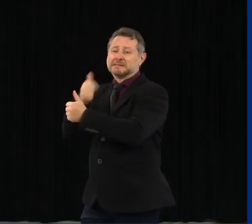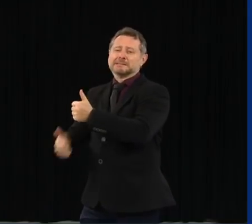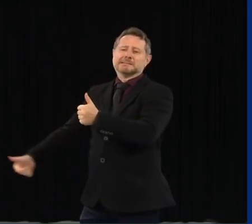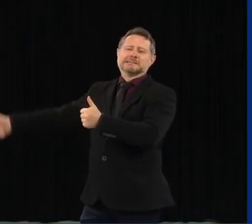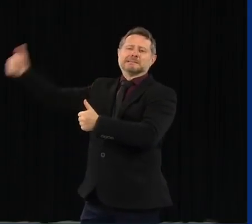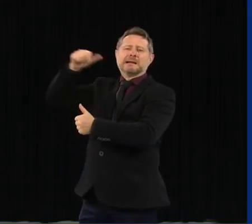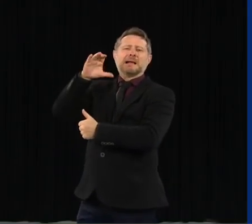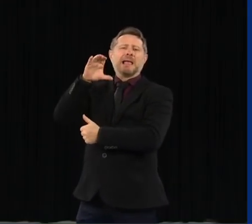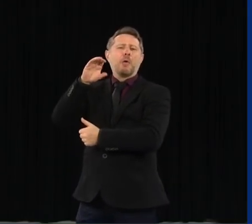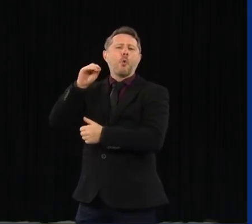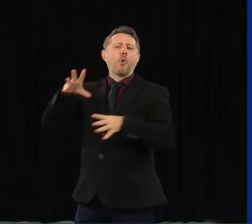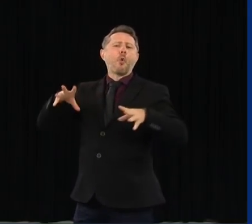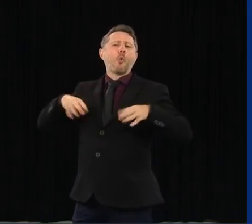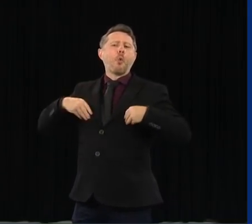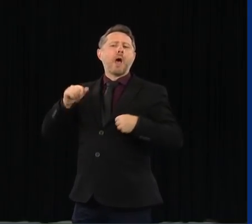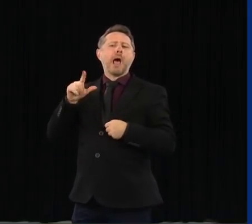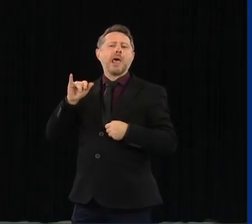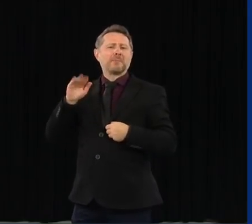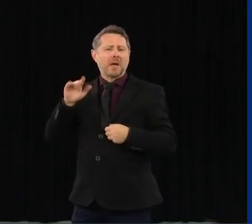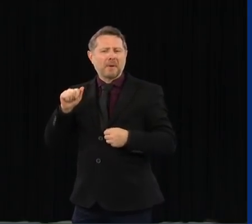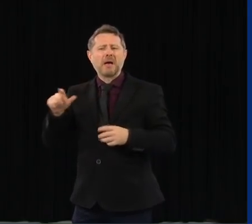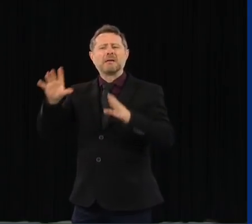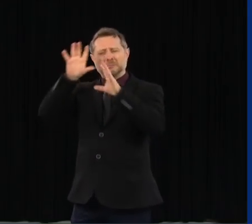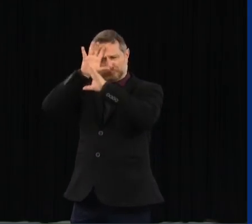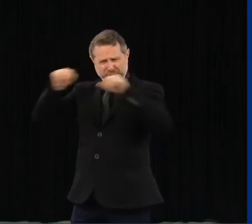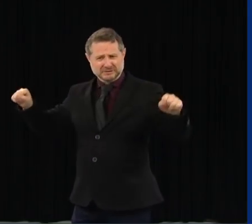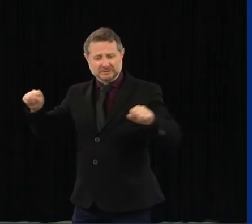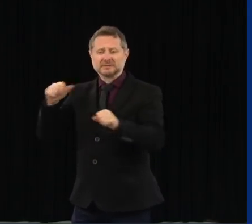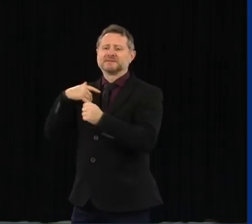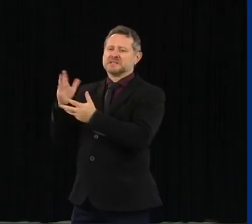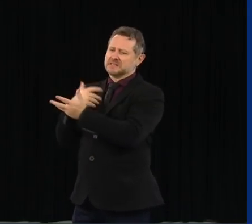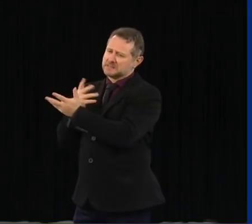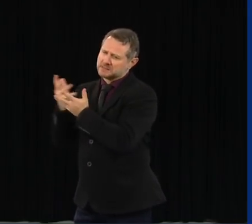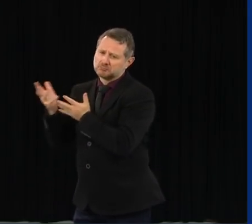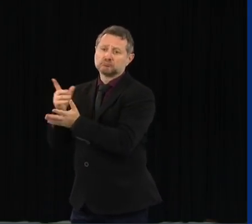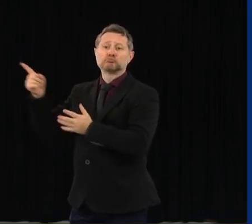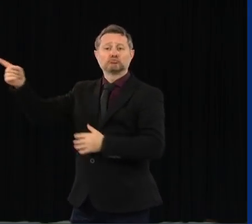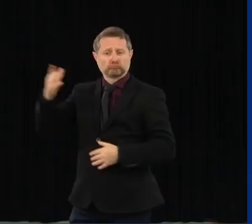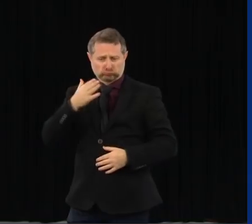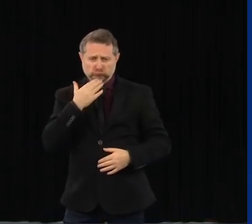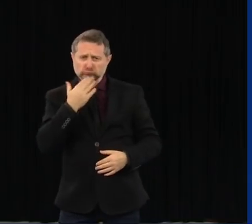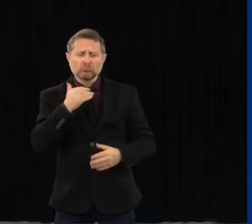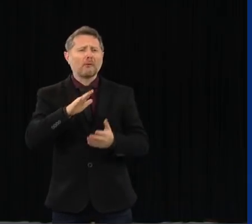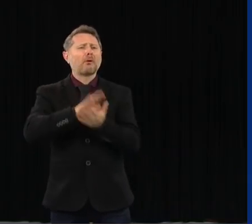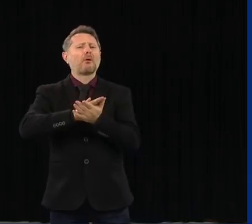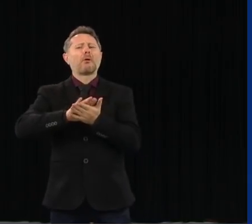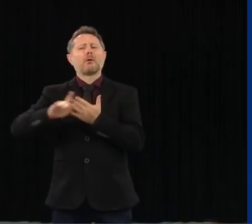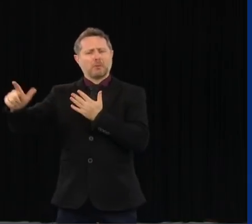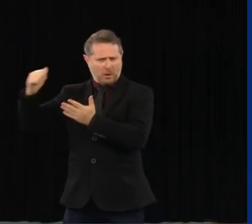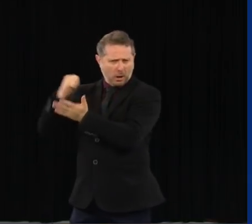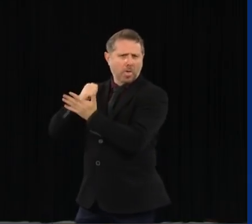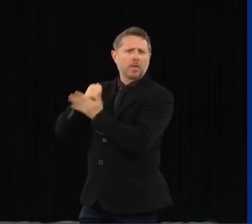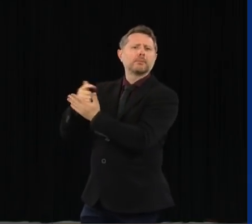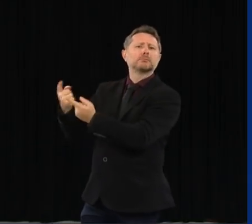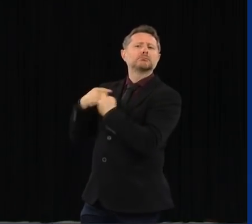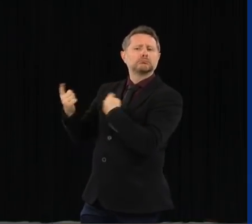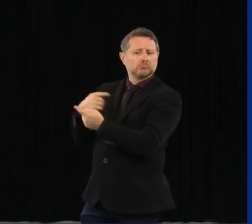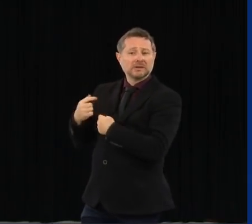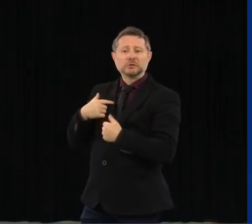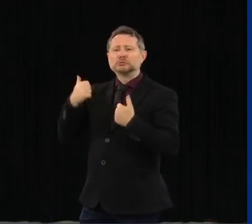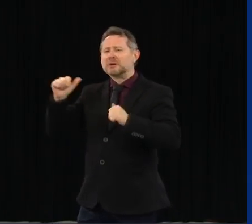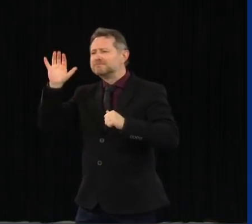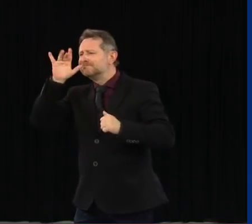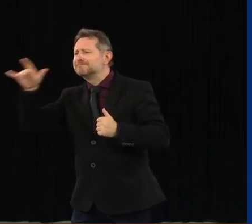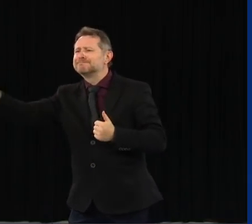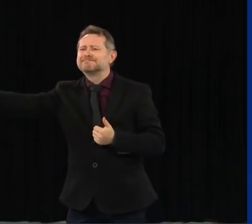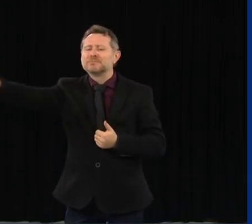Evans, who is the president, and they have been personally gracious and very, very helpful in trying to get us to source